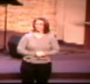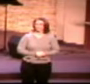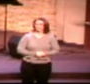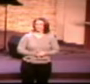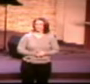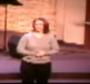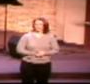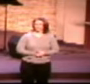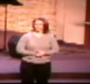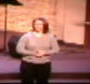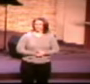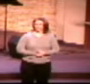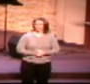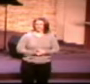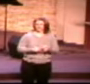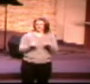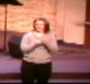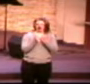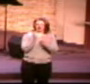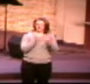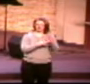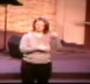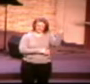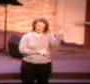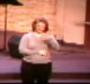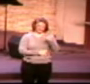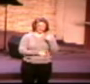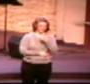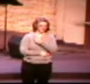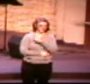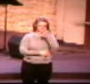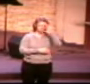And as Jesus has given us his blood,